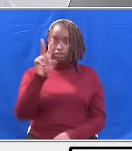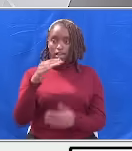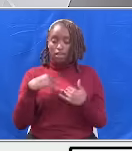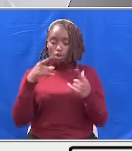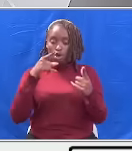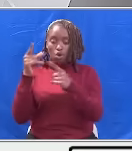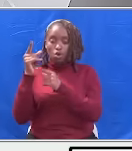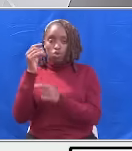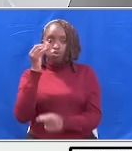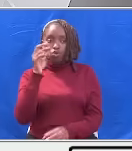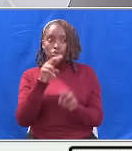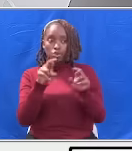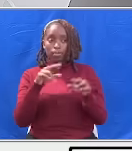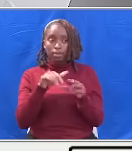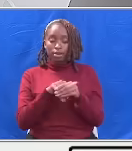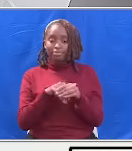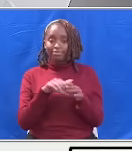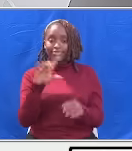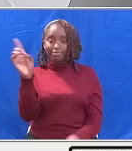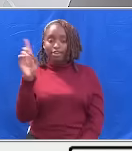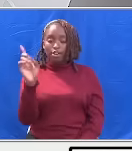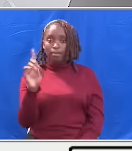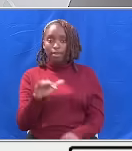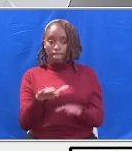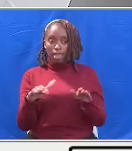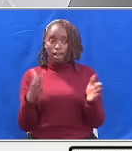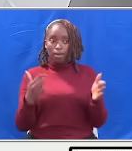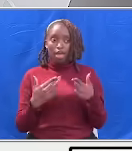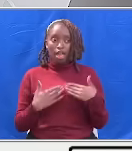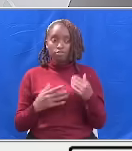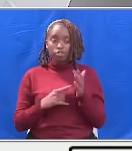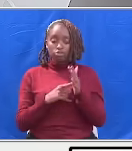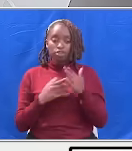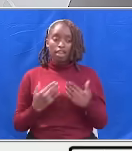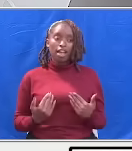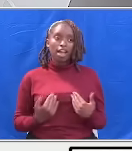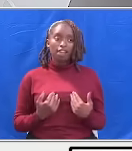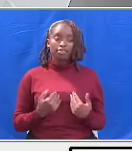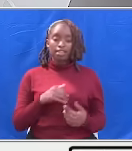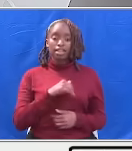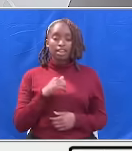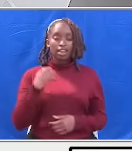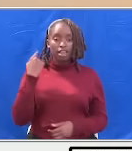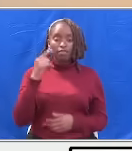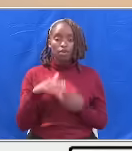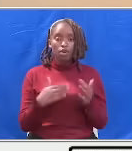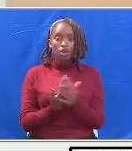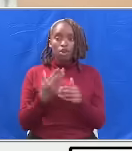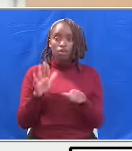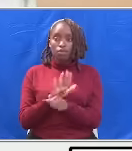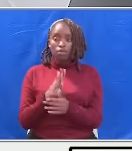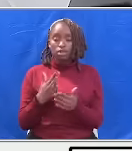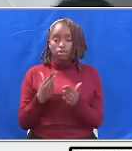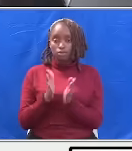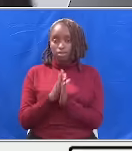an apartment in Nairobi's Lavington area, where it is alleged that he carried out the callous murder of his fourth victim, Dekha